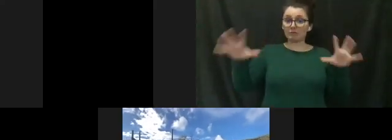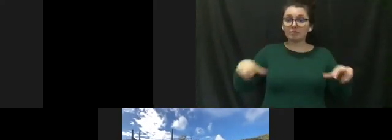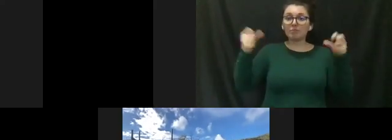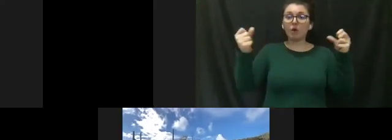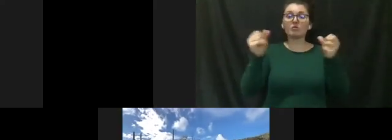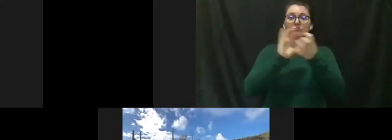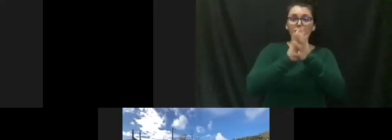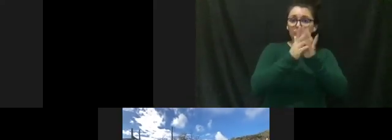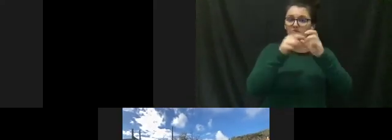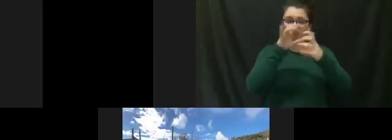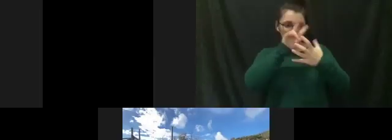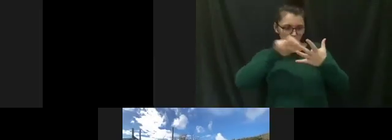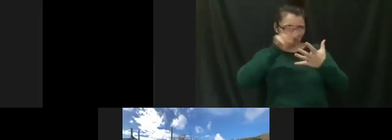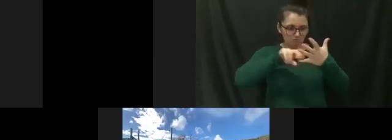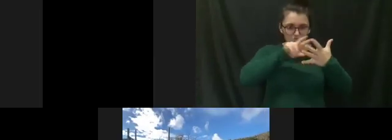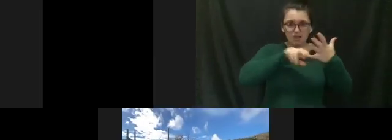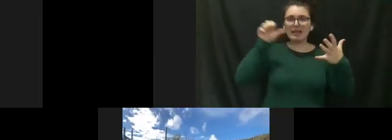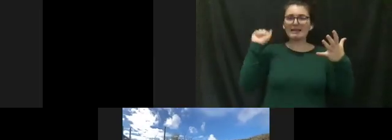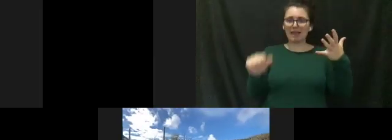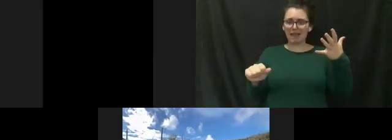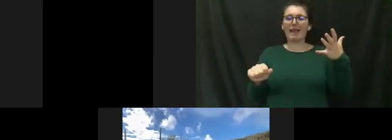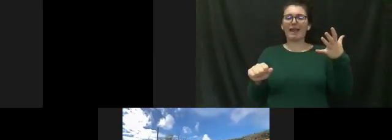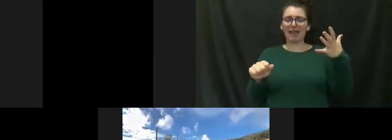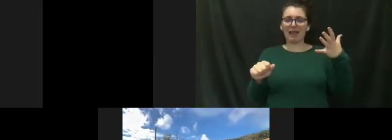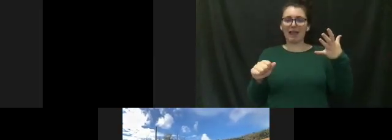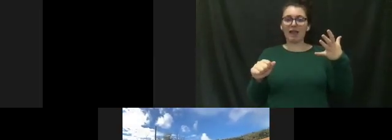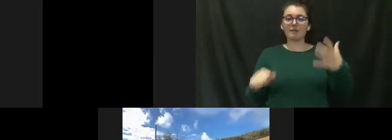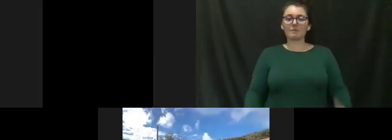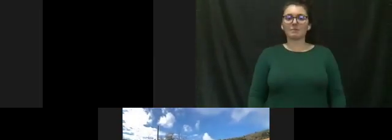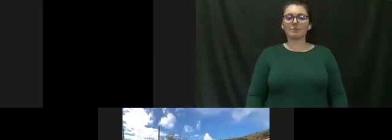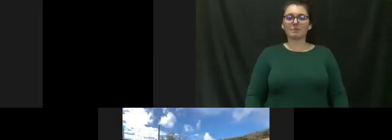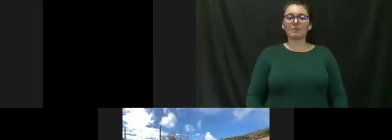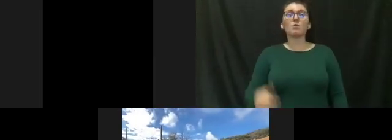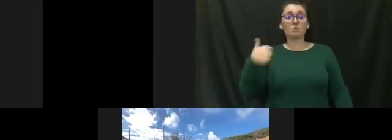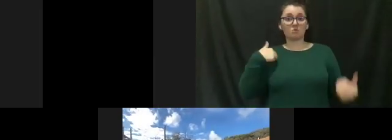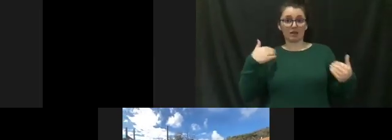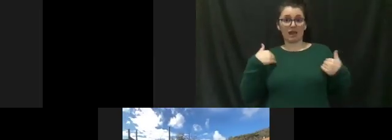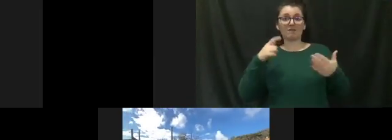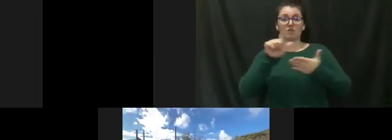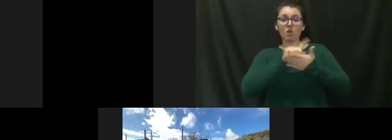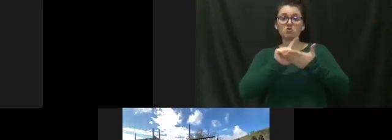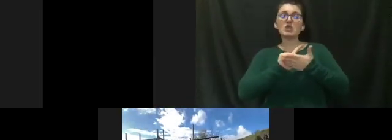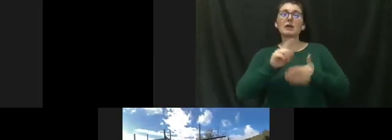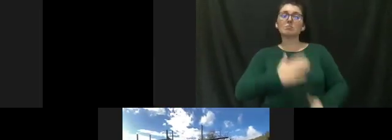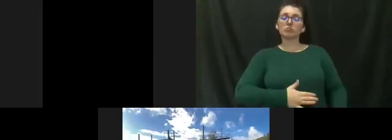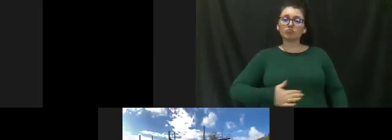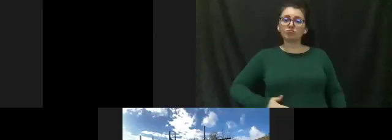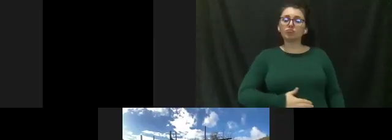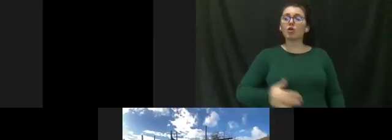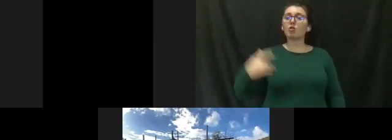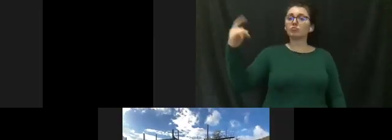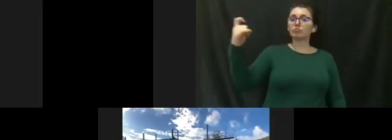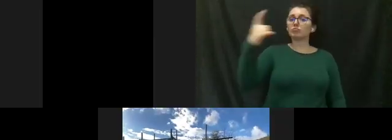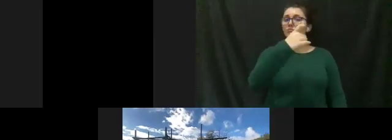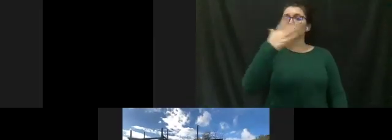manipulate and investigate that way. We'll spray perfume or rub scented lotion around their house to give them new smells to interact